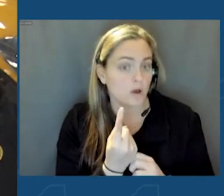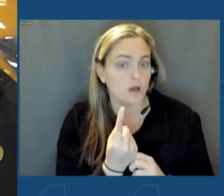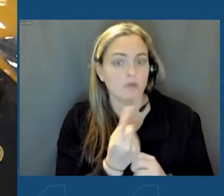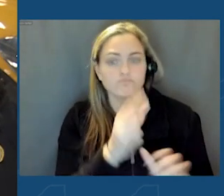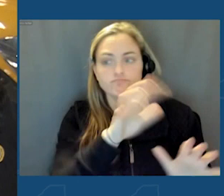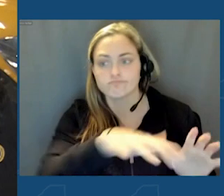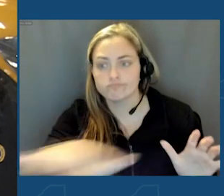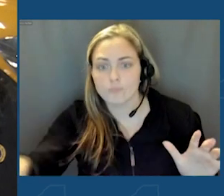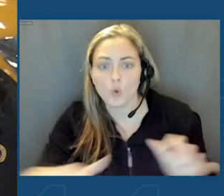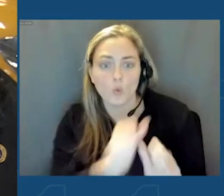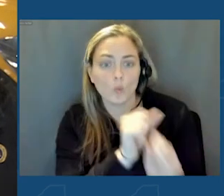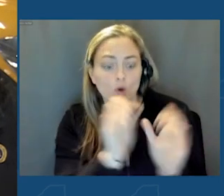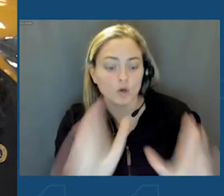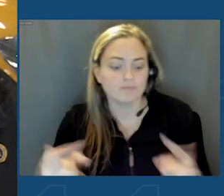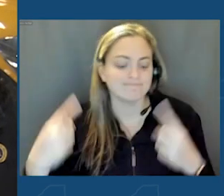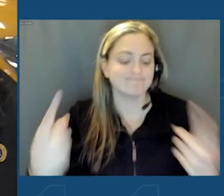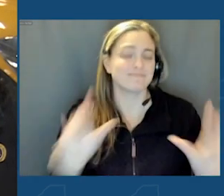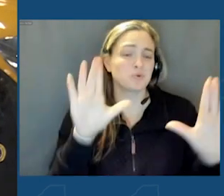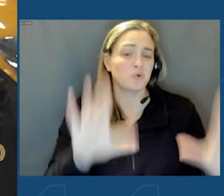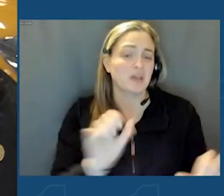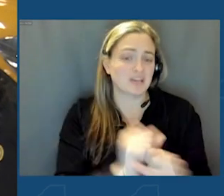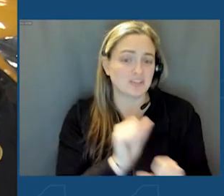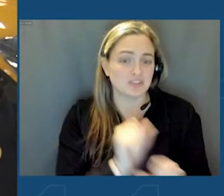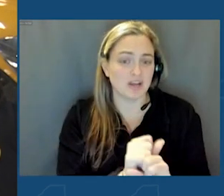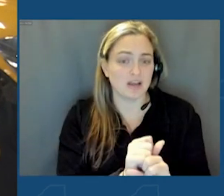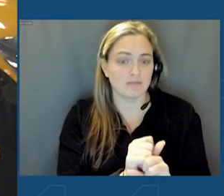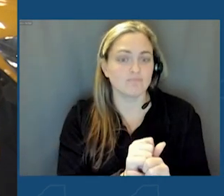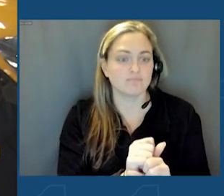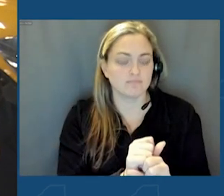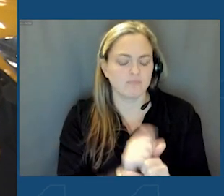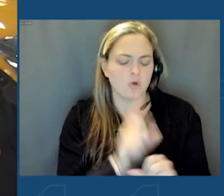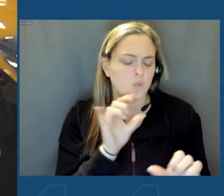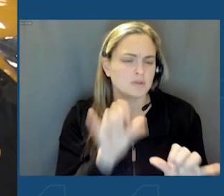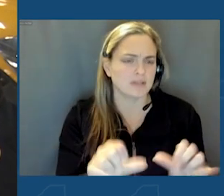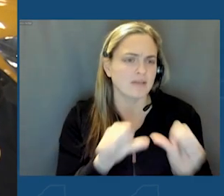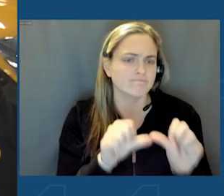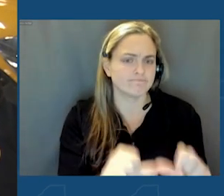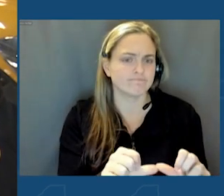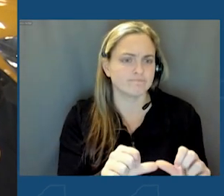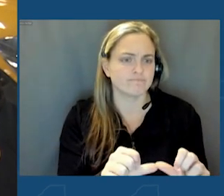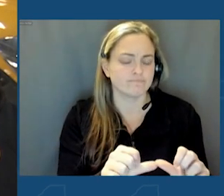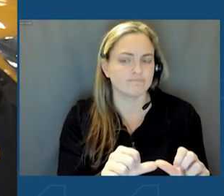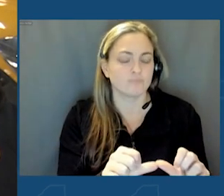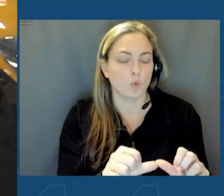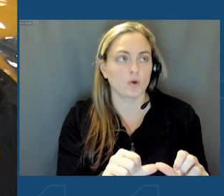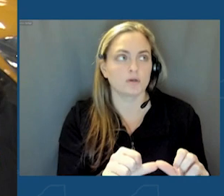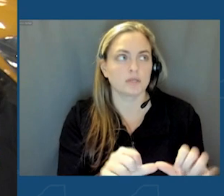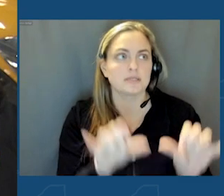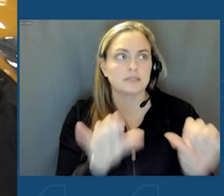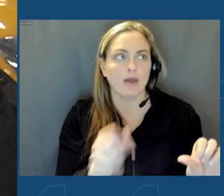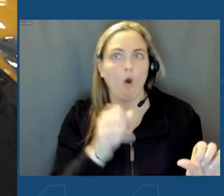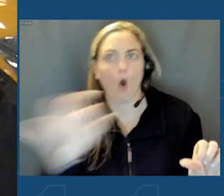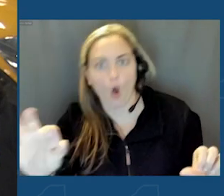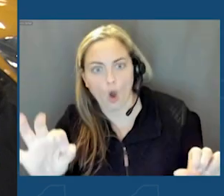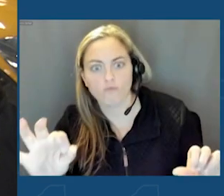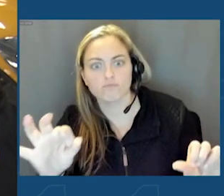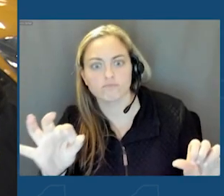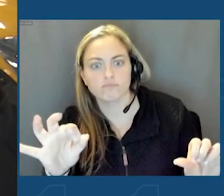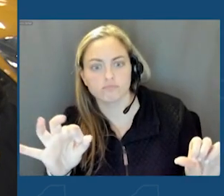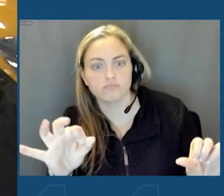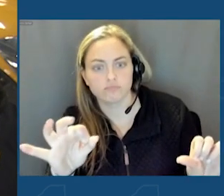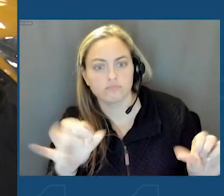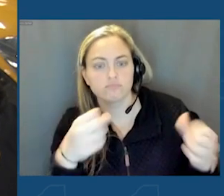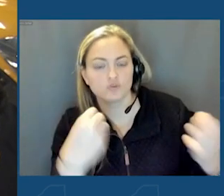workers out there who have been doing such a good job to date and are going to stay on the roads uh stay off the roads but stay at work despite the holiday